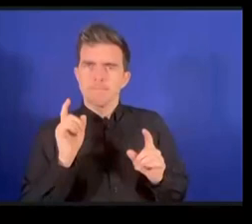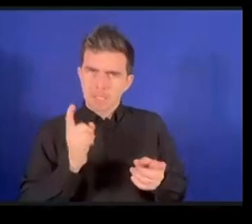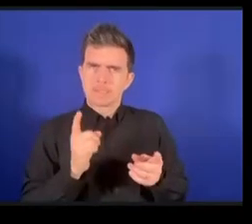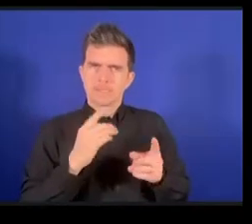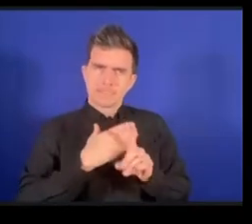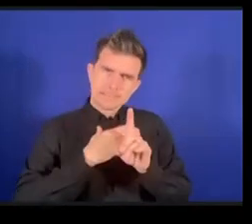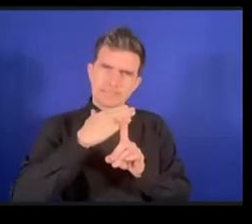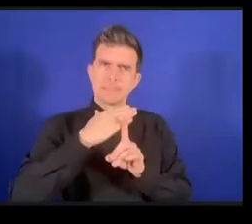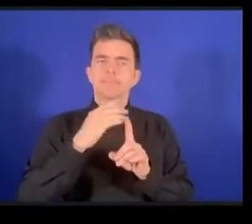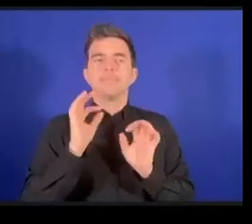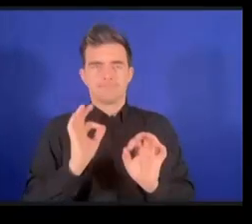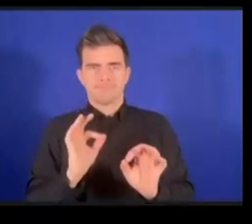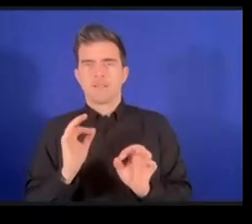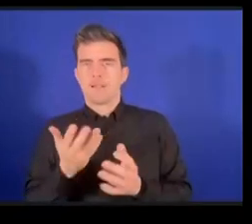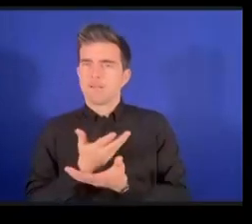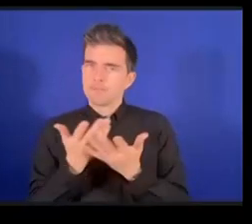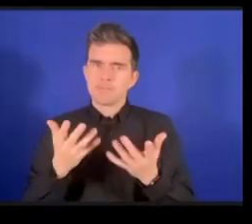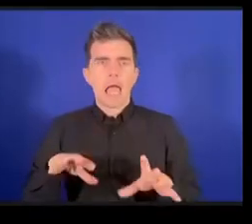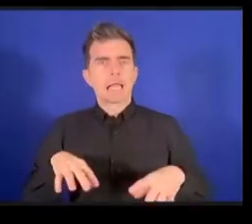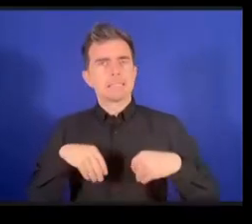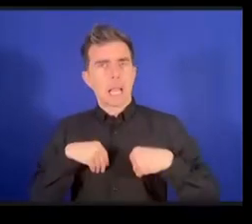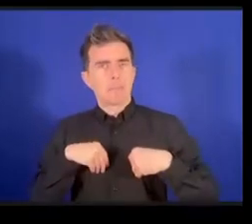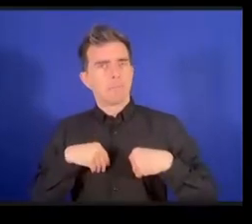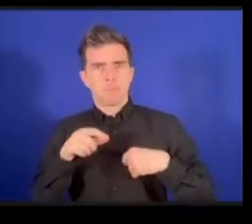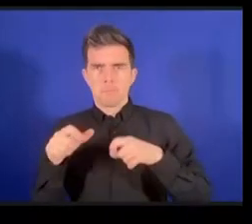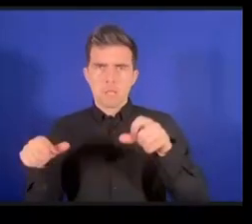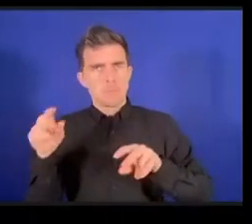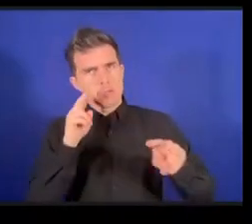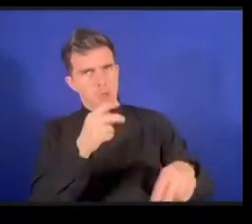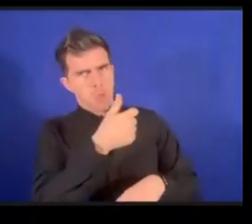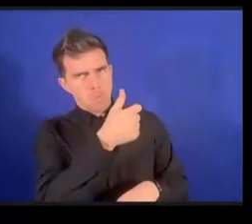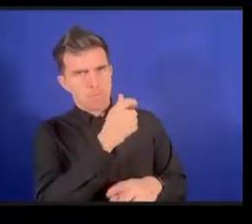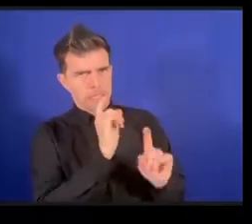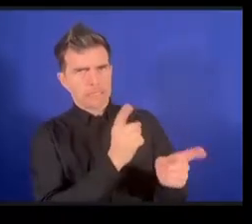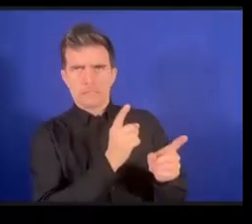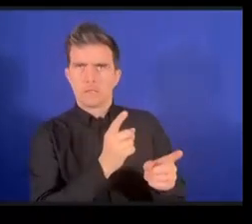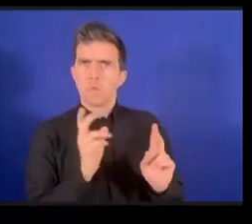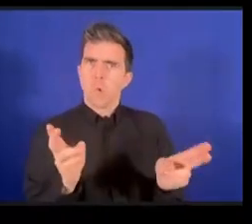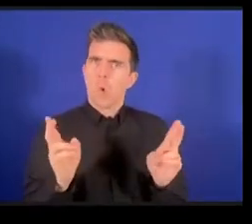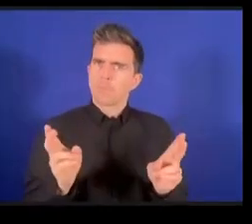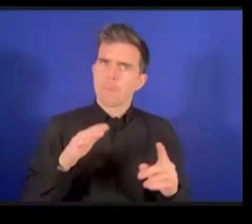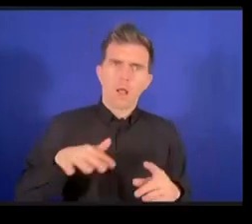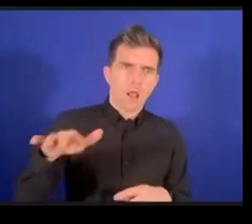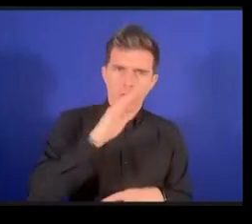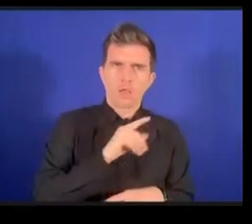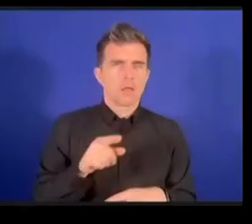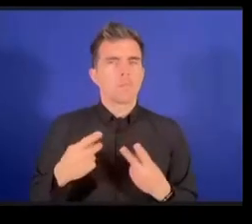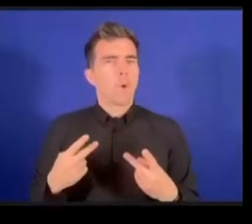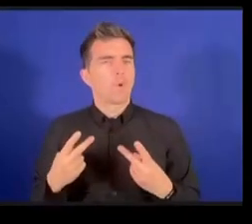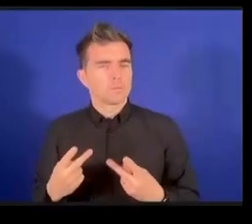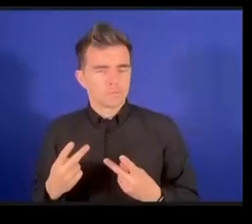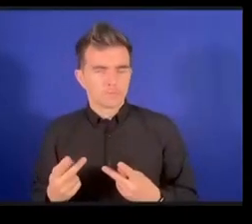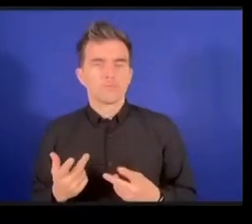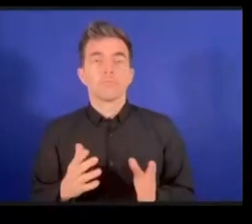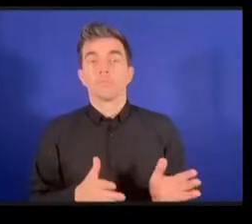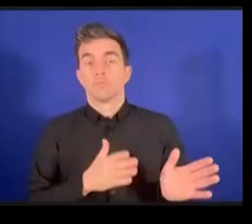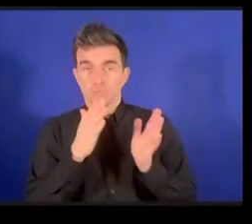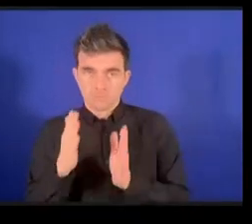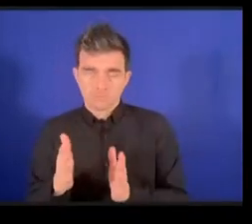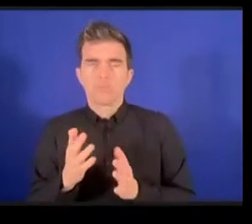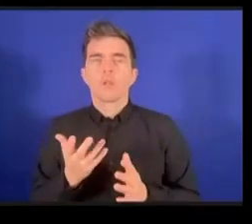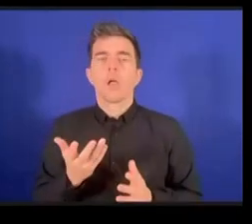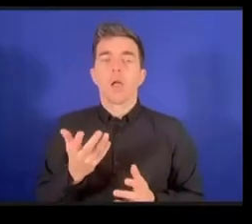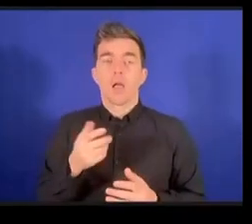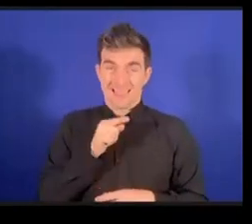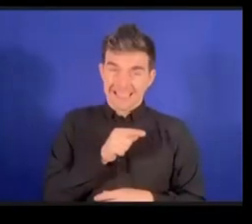the the the values that are promoted in good in in good practice are indeed the development and